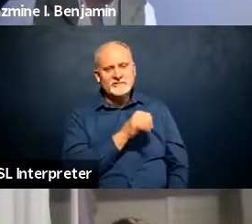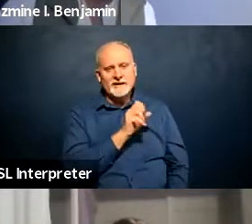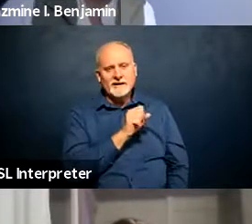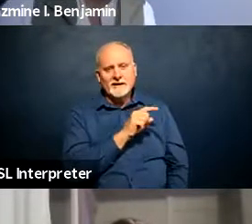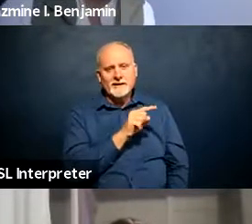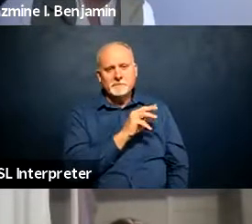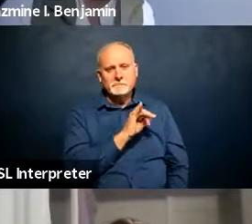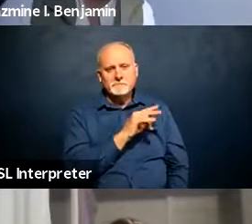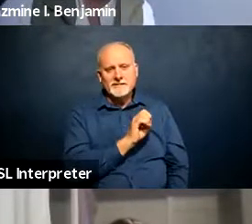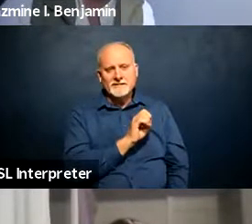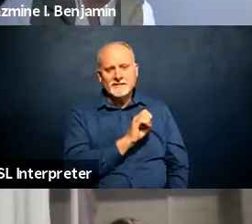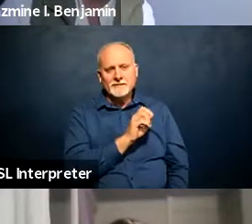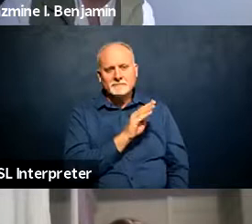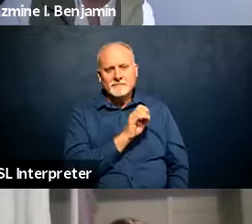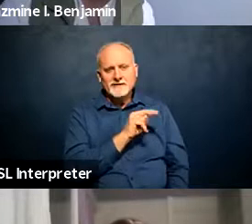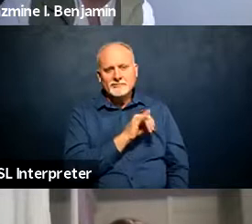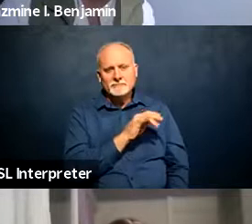for some closing remarks.